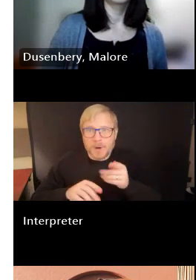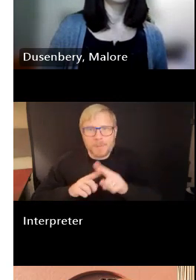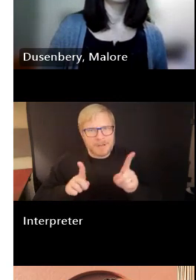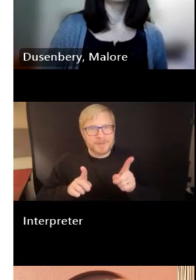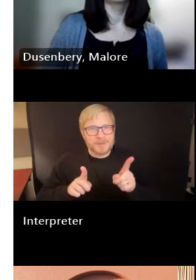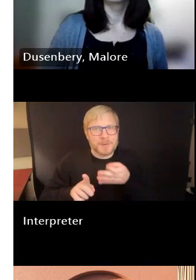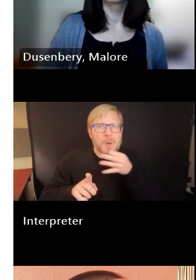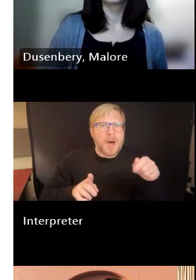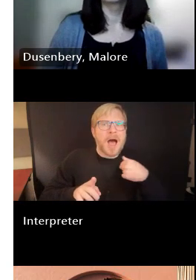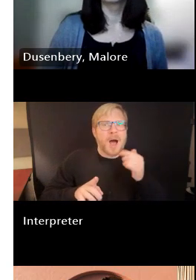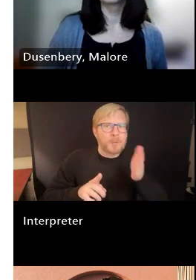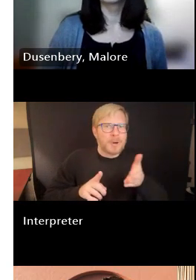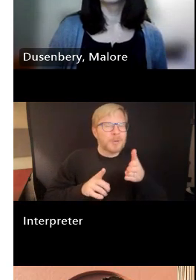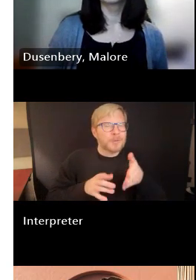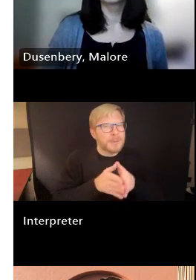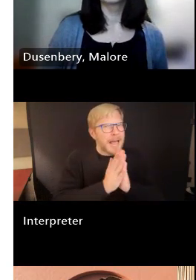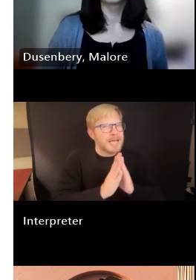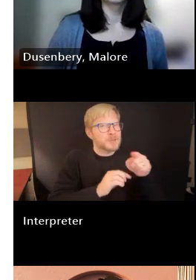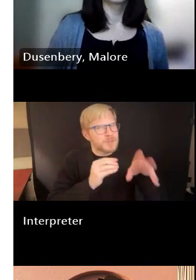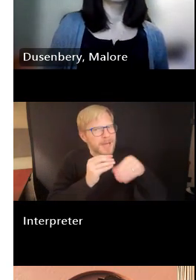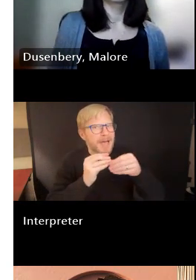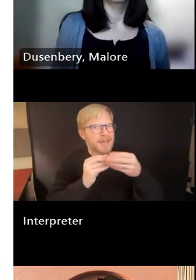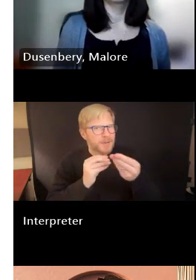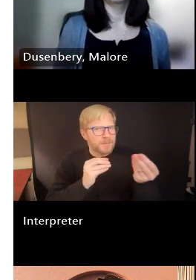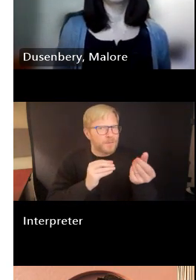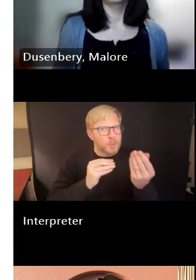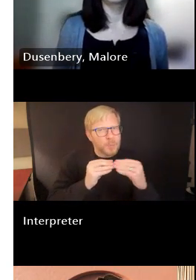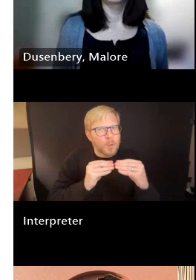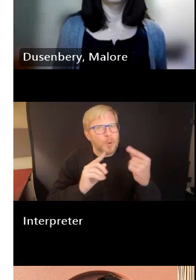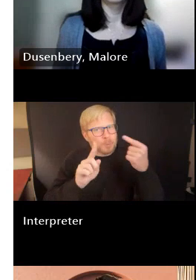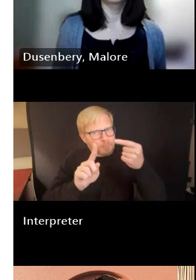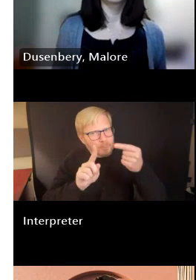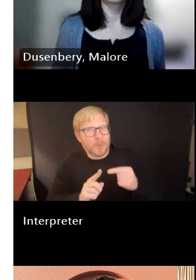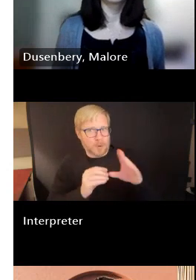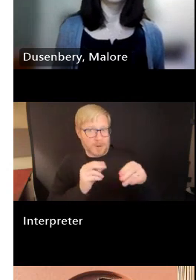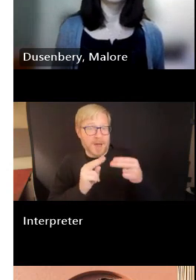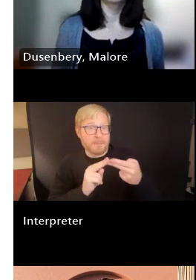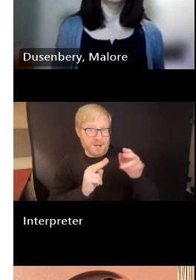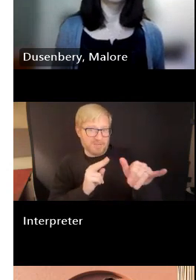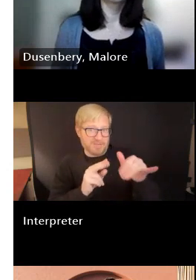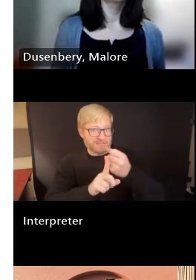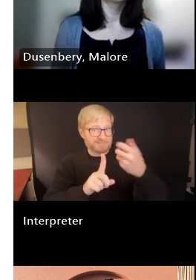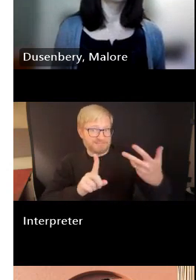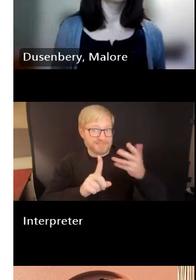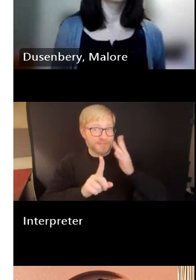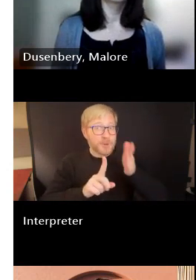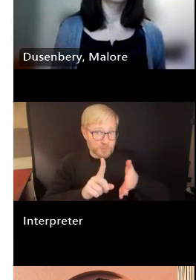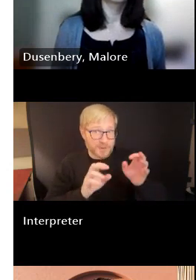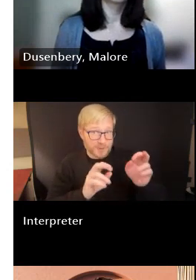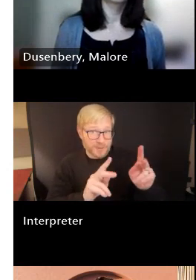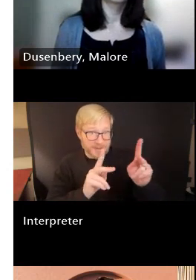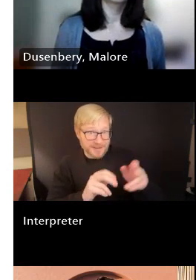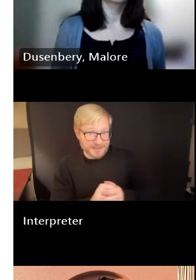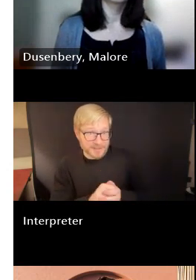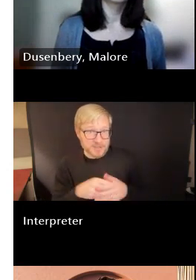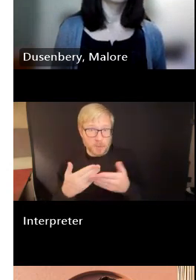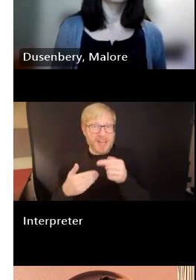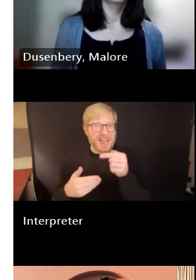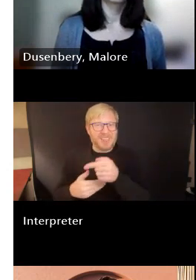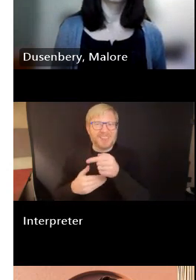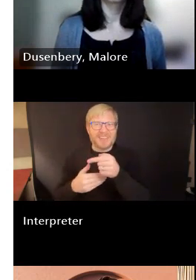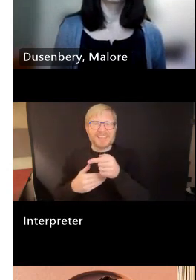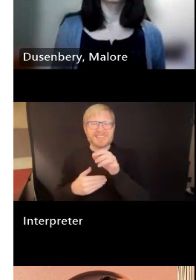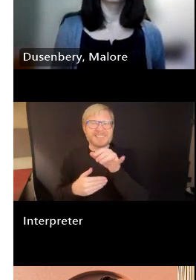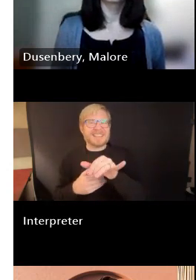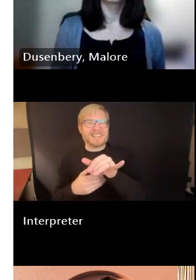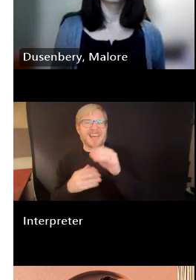that, adding that point, because it is huge. Yep. We can skip here, other than if